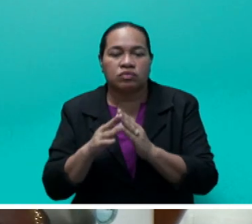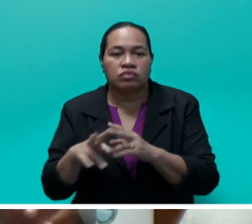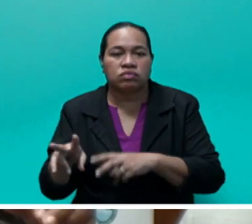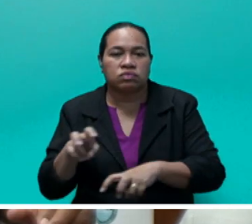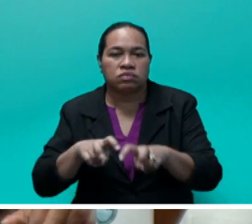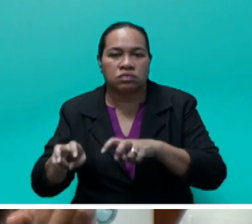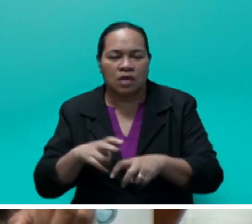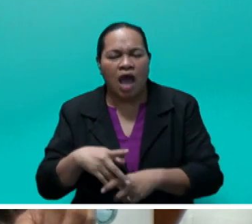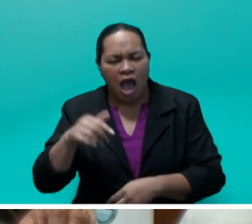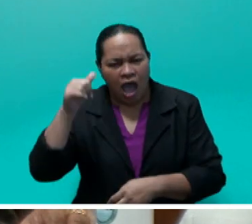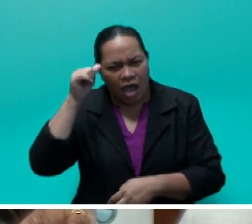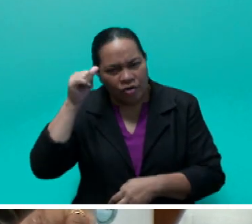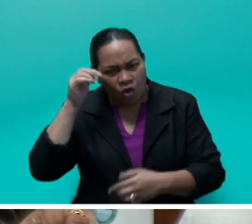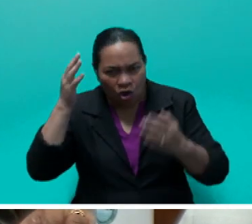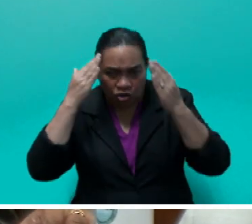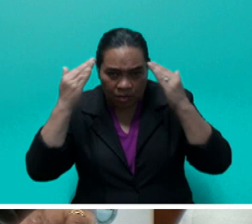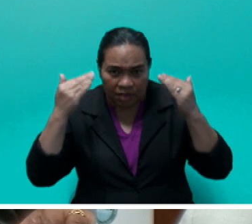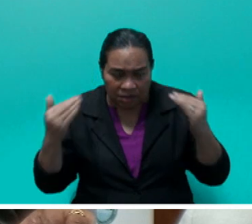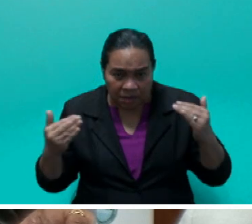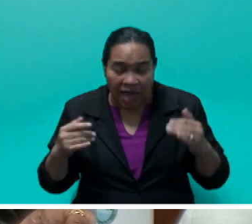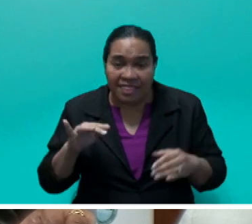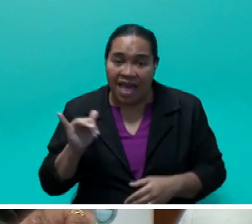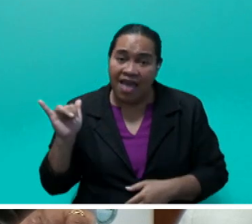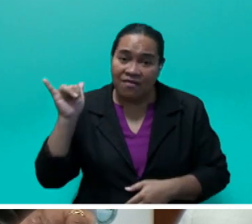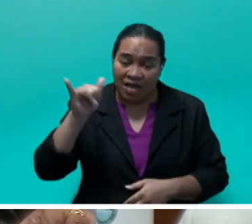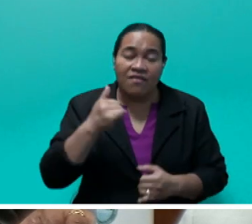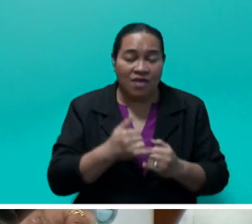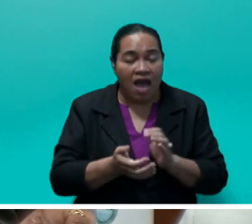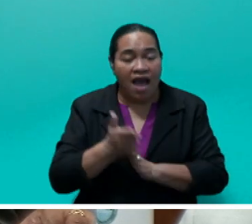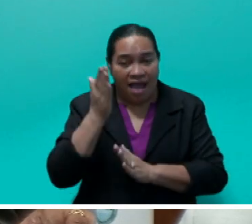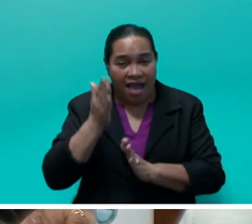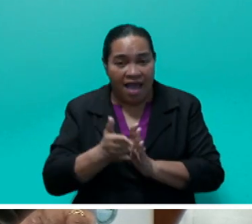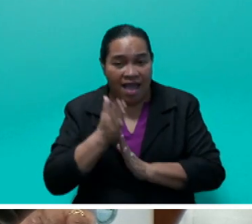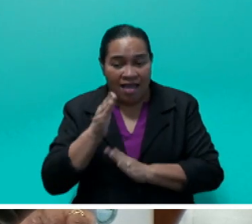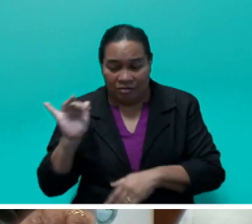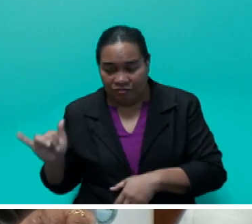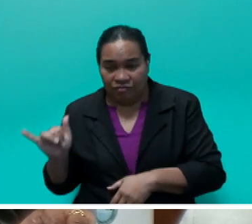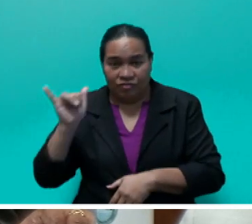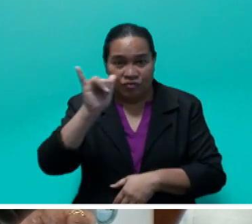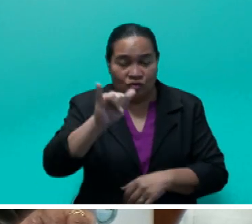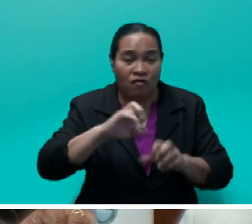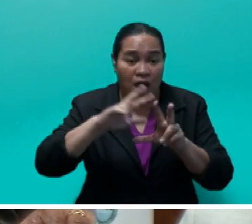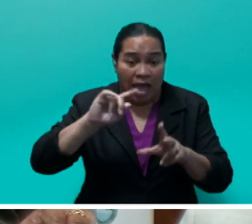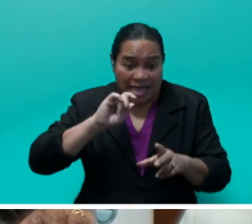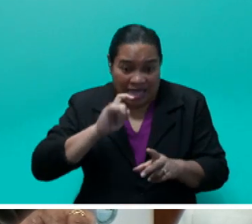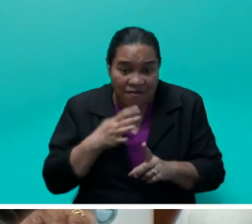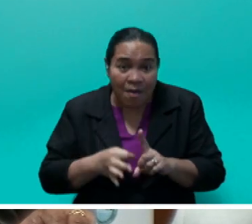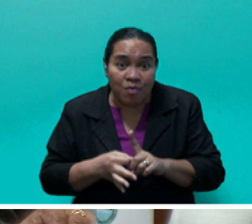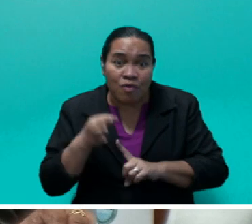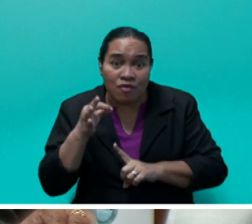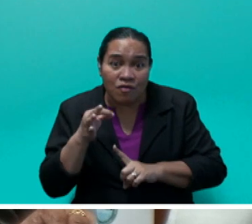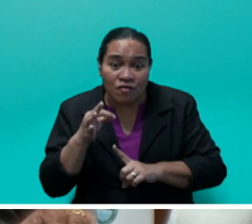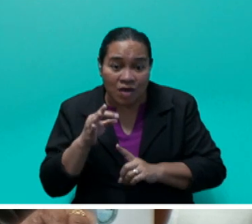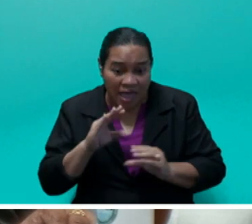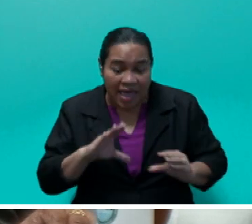I know, Honourable Speaker, that the airfare is still high in Vanuatu, but with this improved